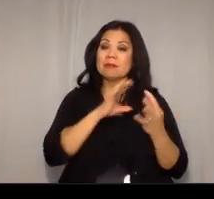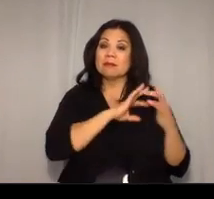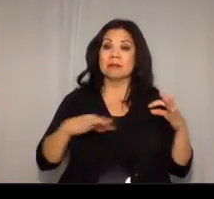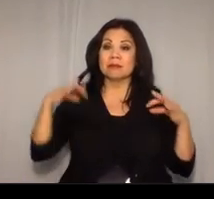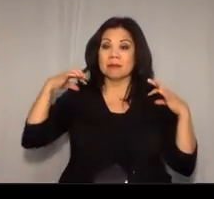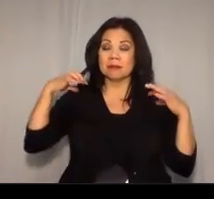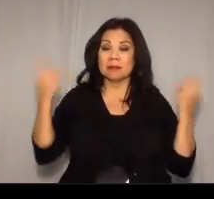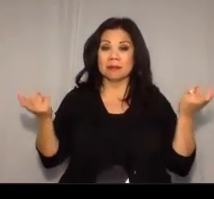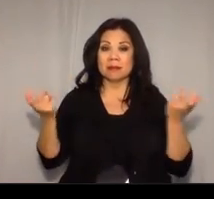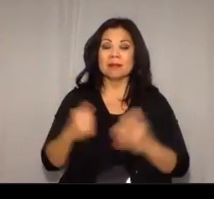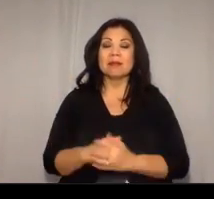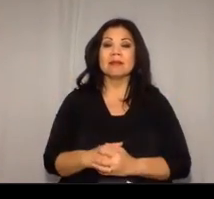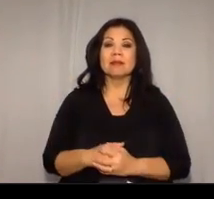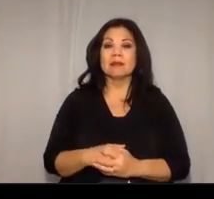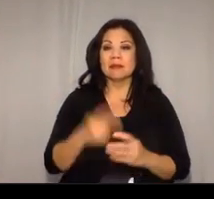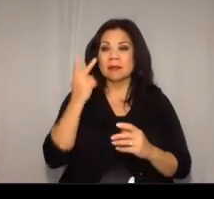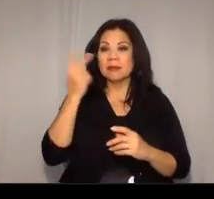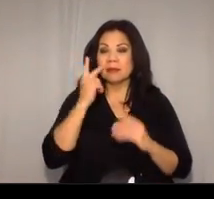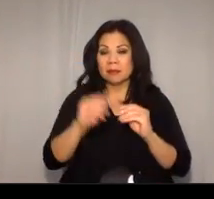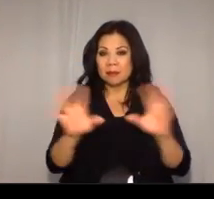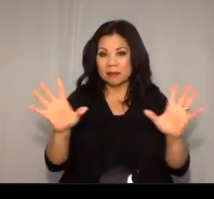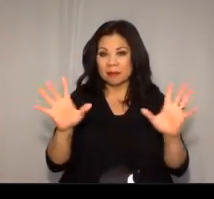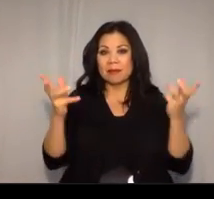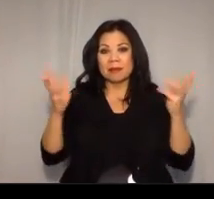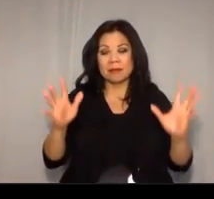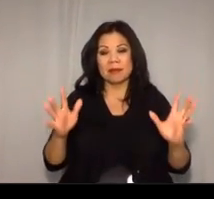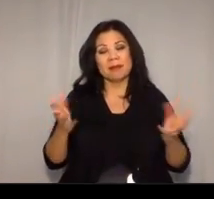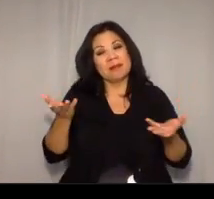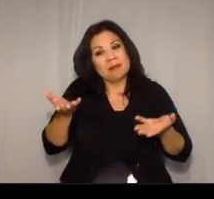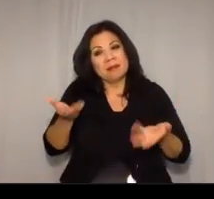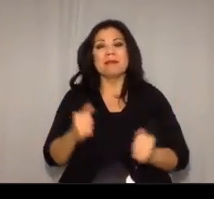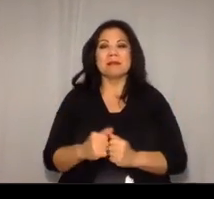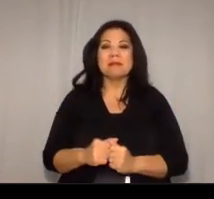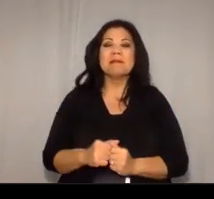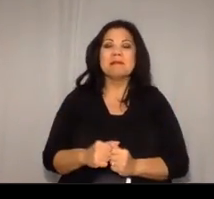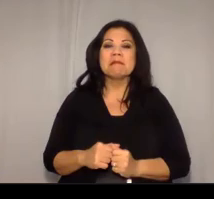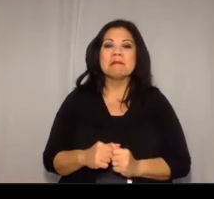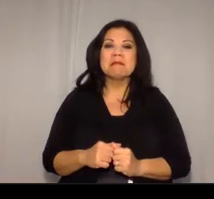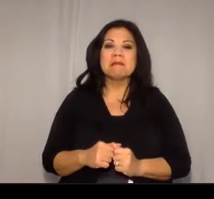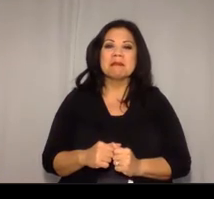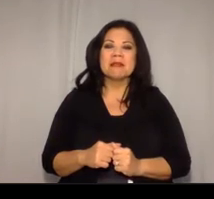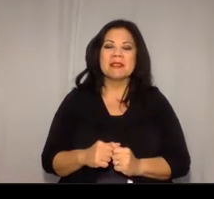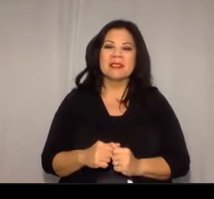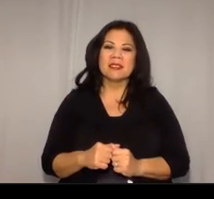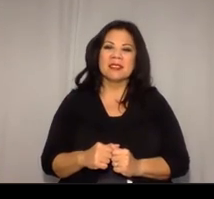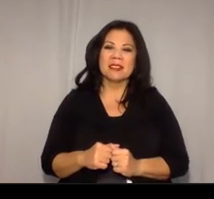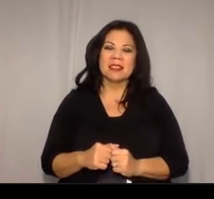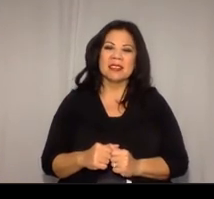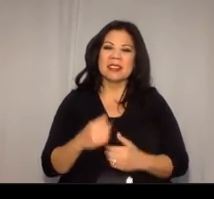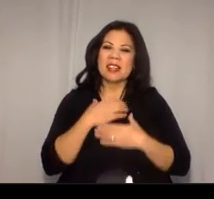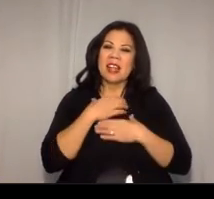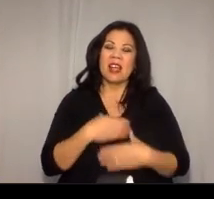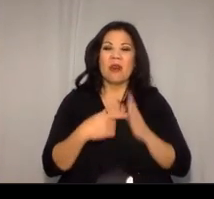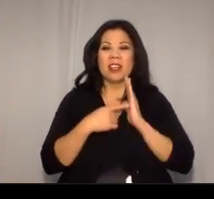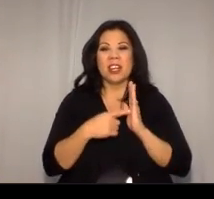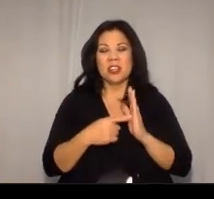here, and so you can see the necklace all done. There's my necklace, and I wish I could show you with